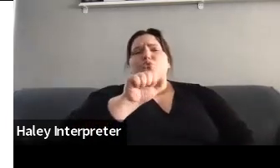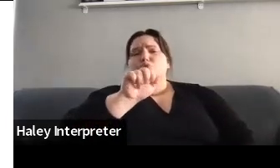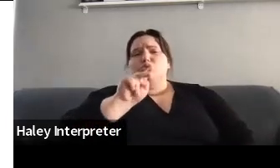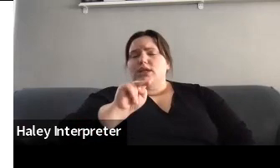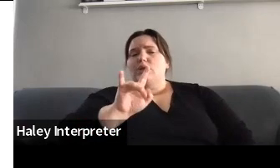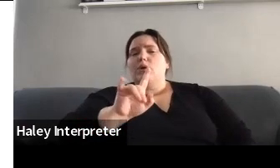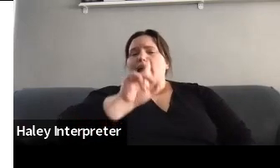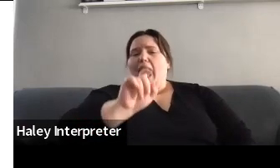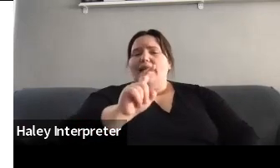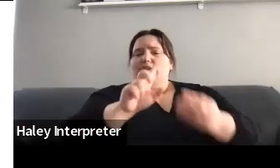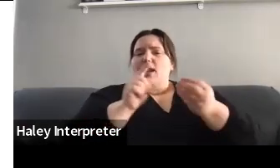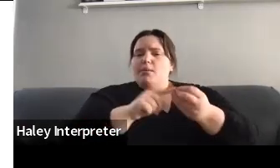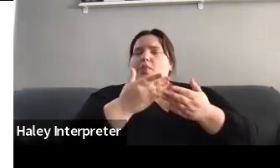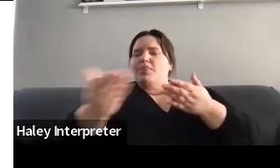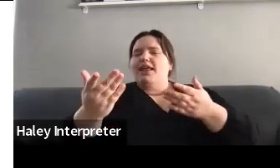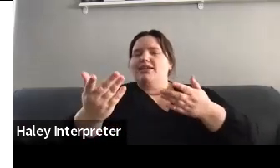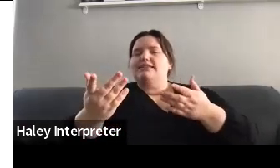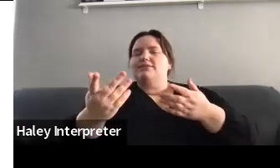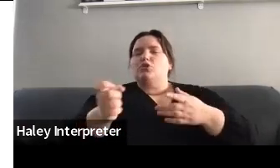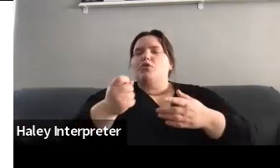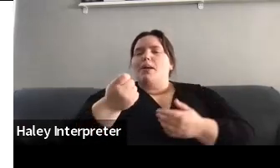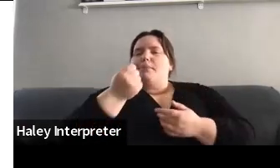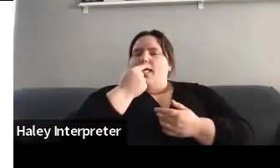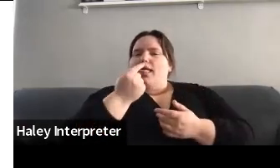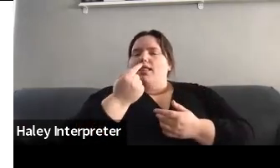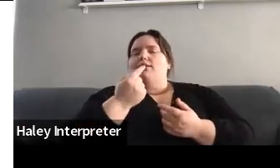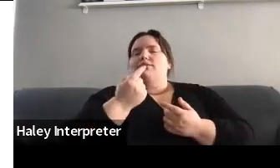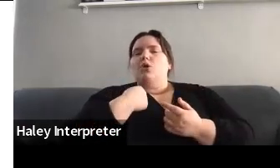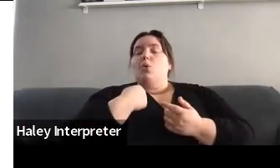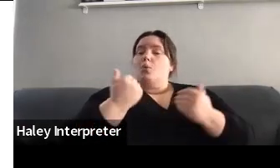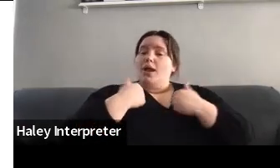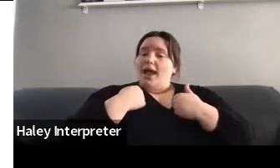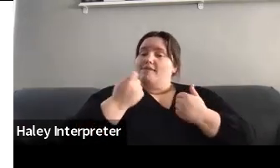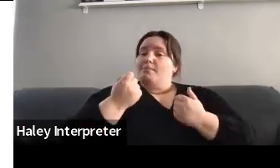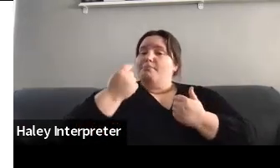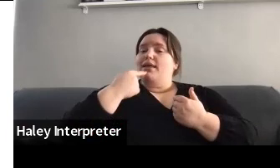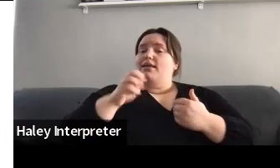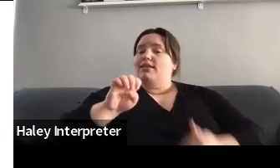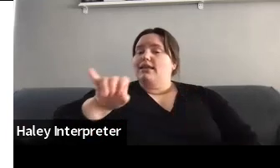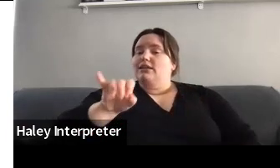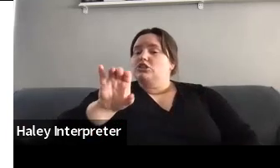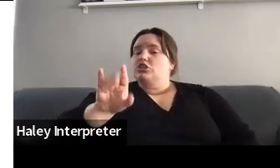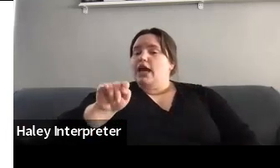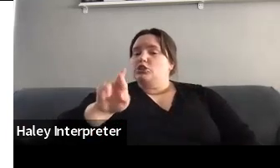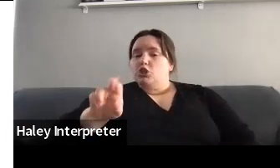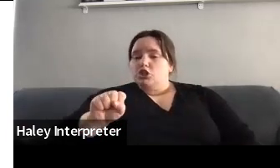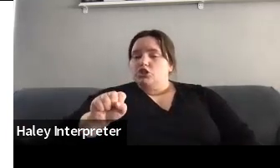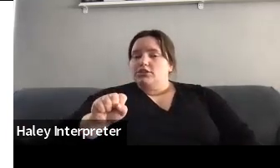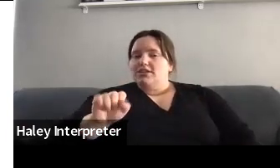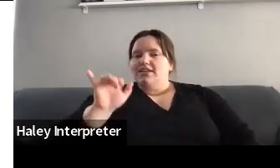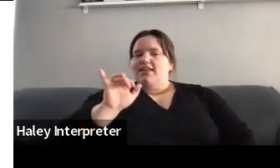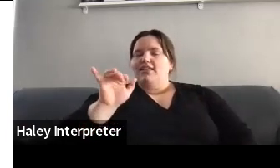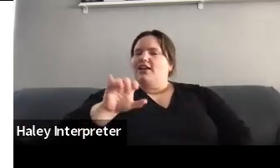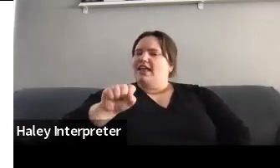things for giving pills. Susan, they do have pill ejectors. These are almost like syringe